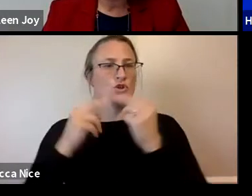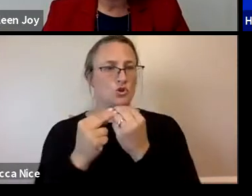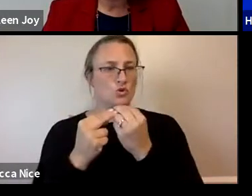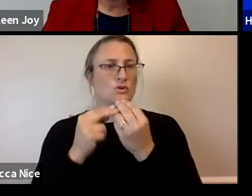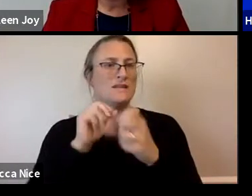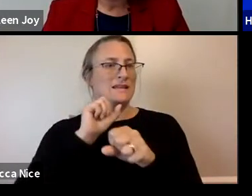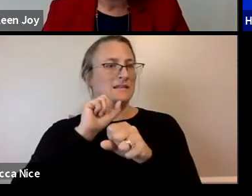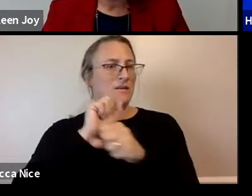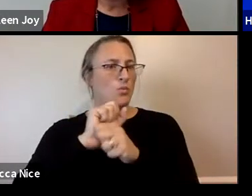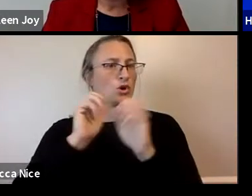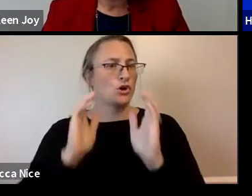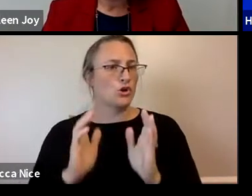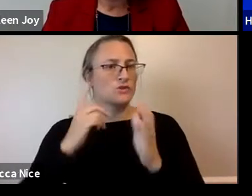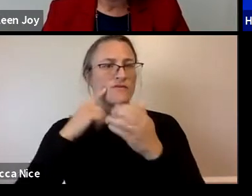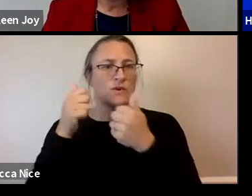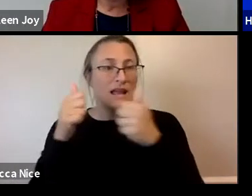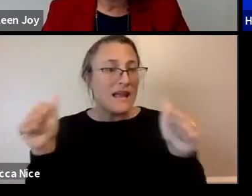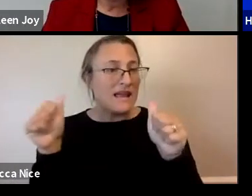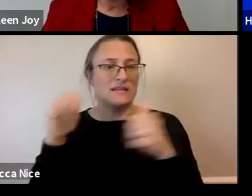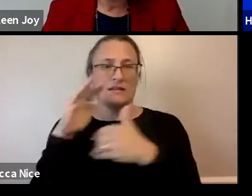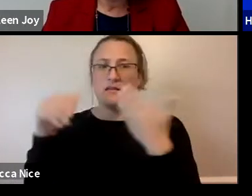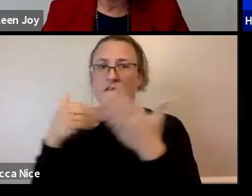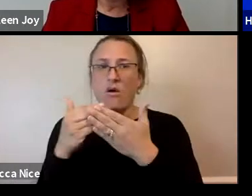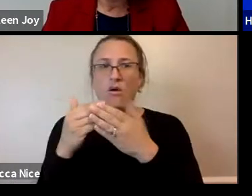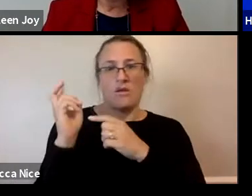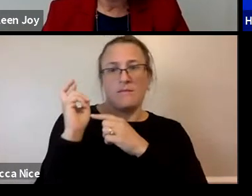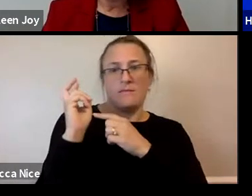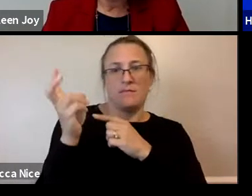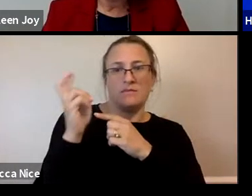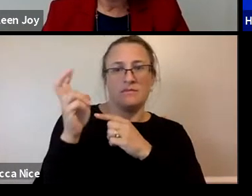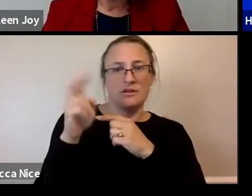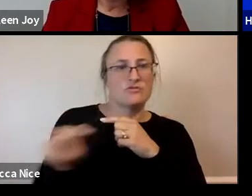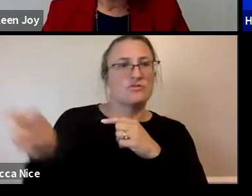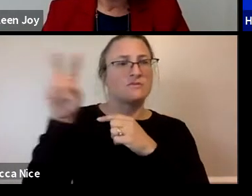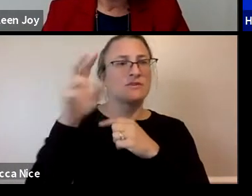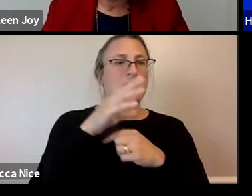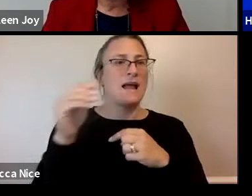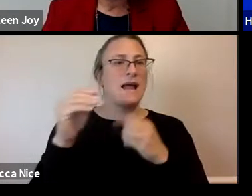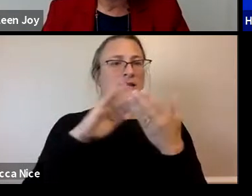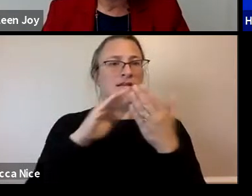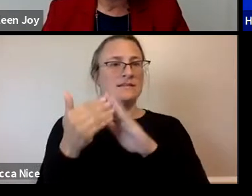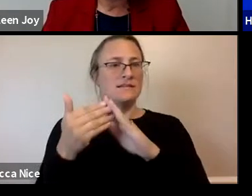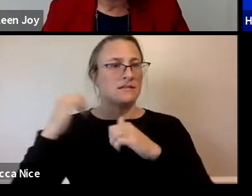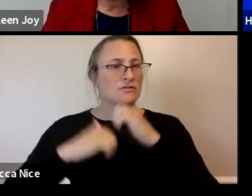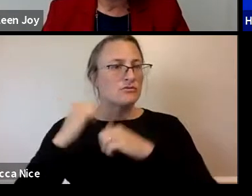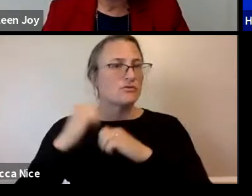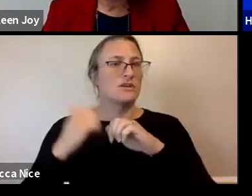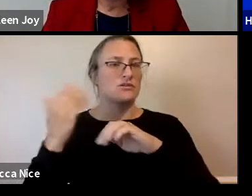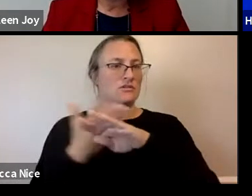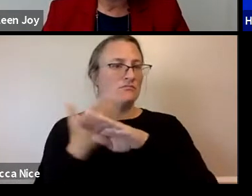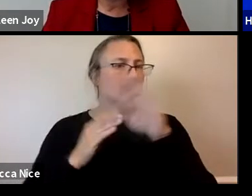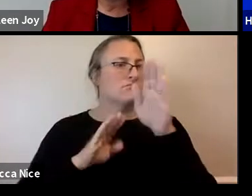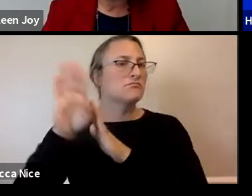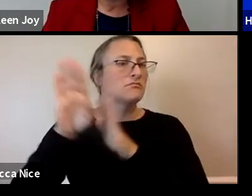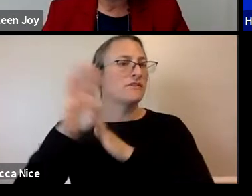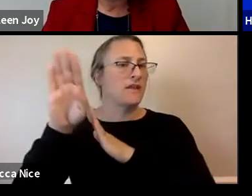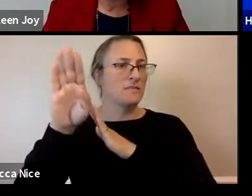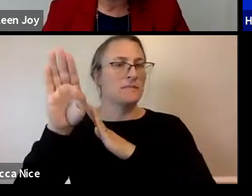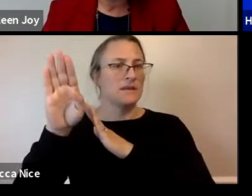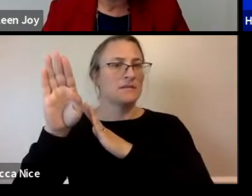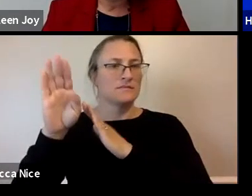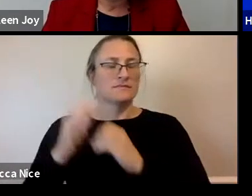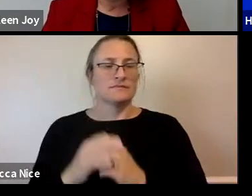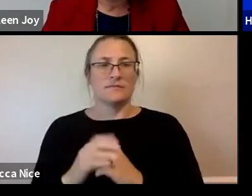any and all public transportation and city construction and development projects.